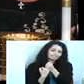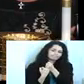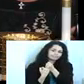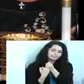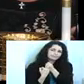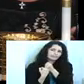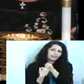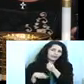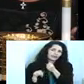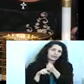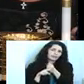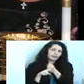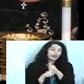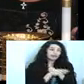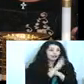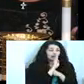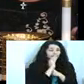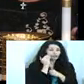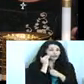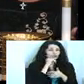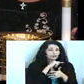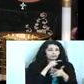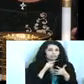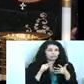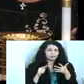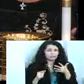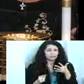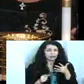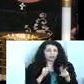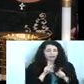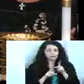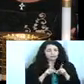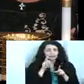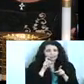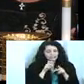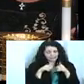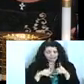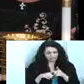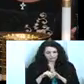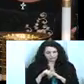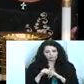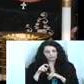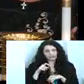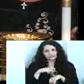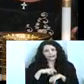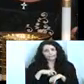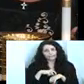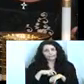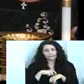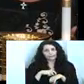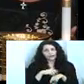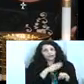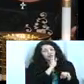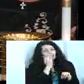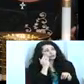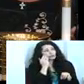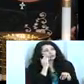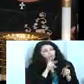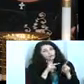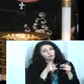God, we give you all those who are in need in this planet. God, you know where there are people still choosing